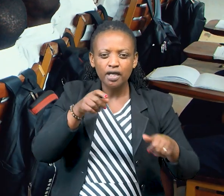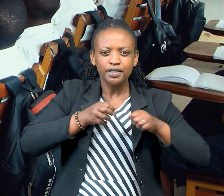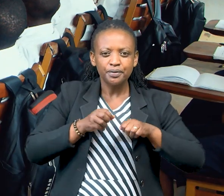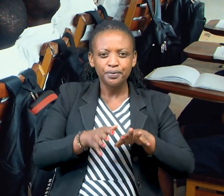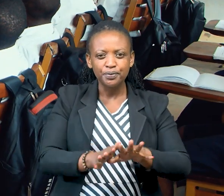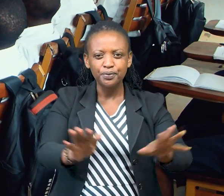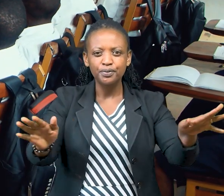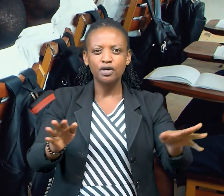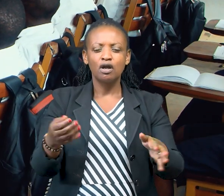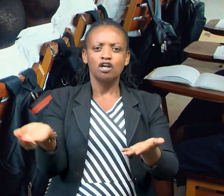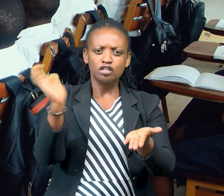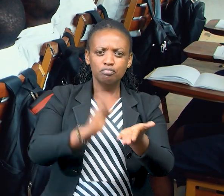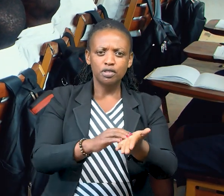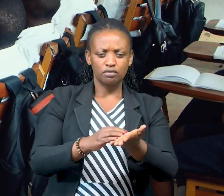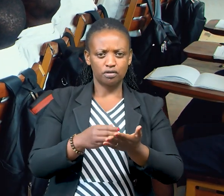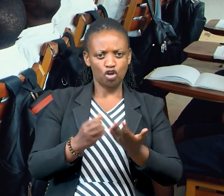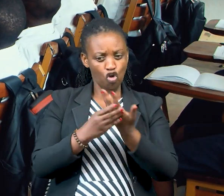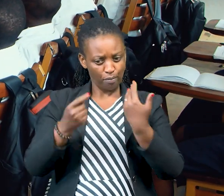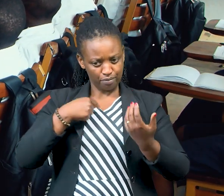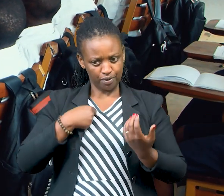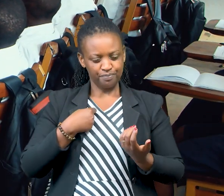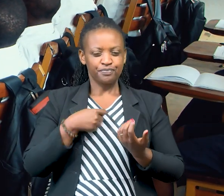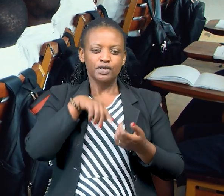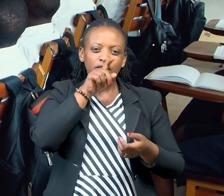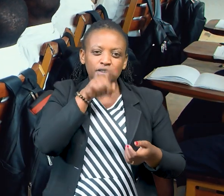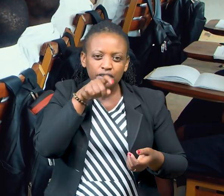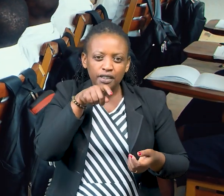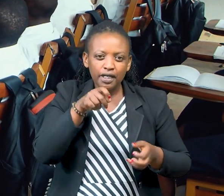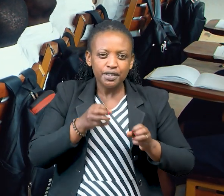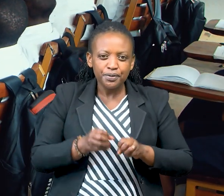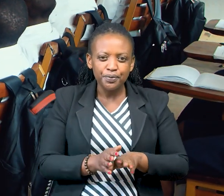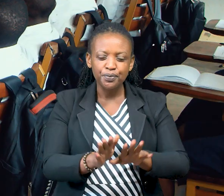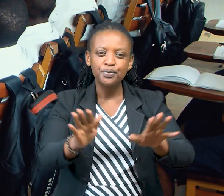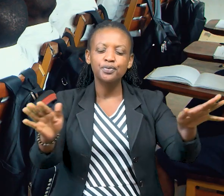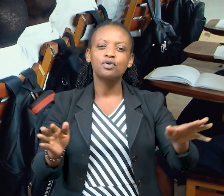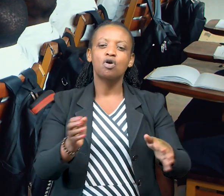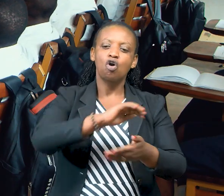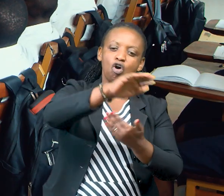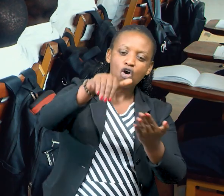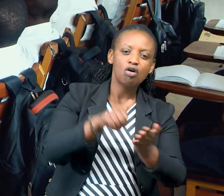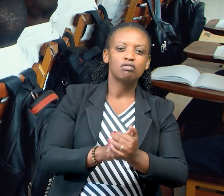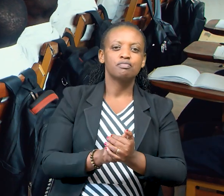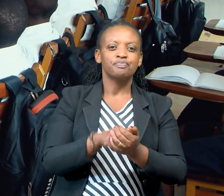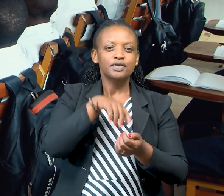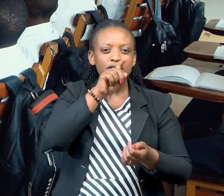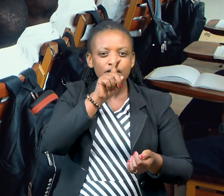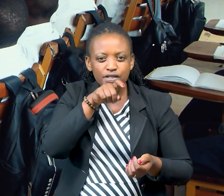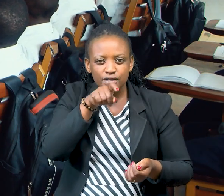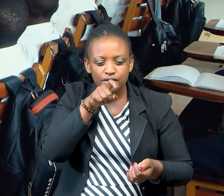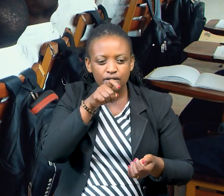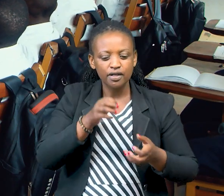about chicken reproduction. Everybody repeat after me. Chicken reproduction.